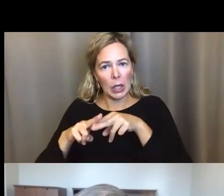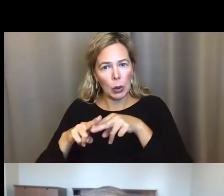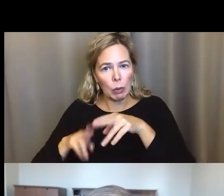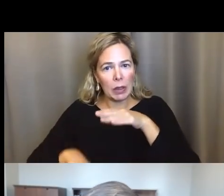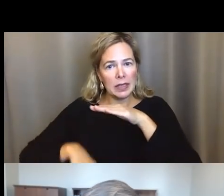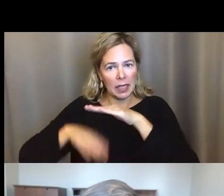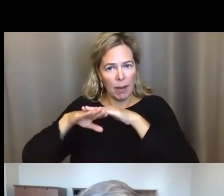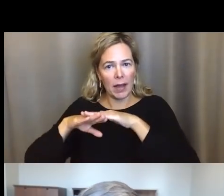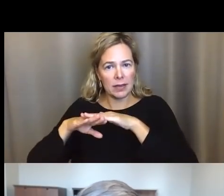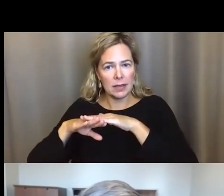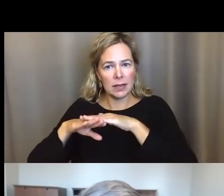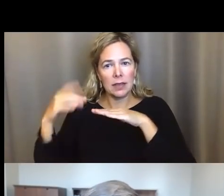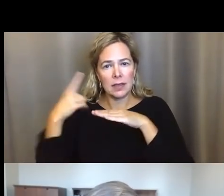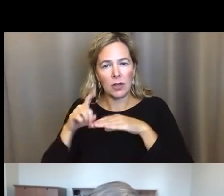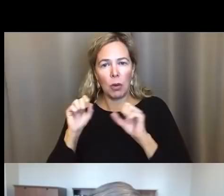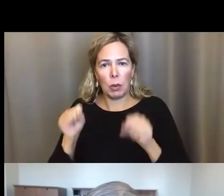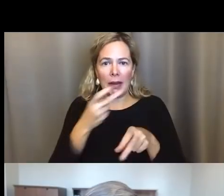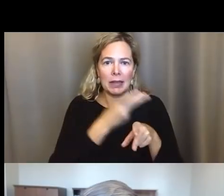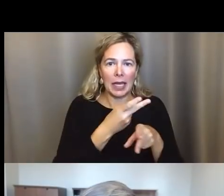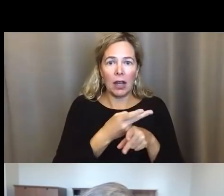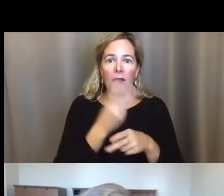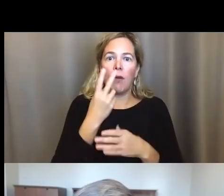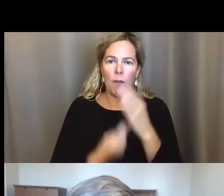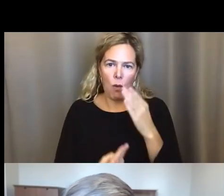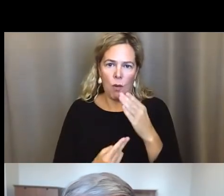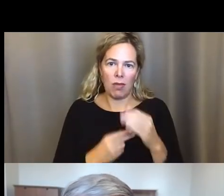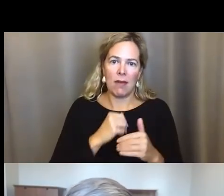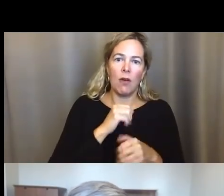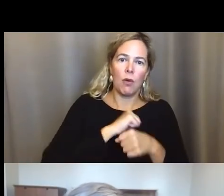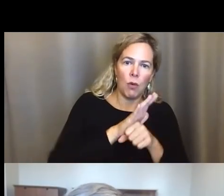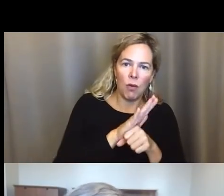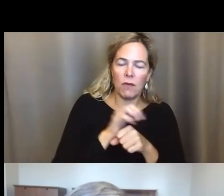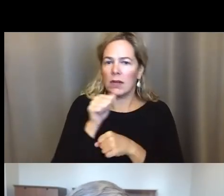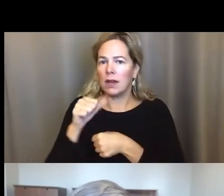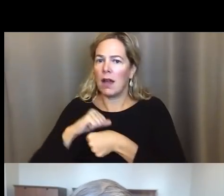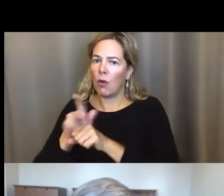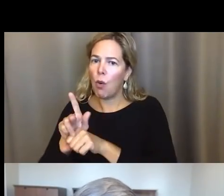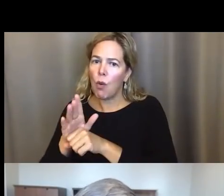will be able to take care of both COVID and non-COVID patients and maintain our